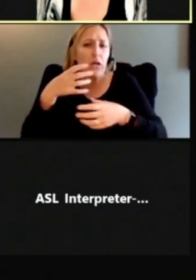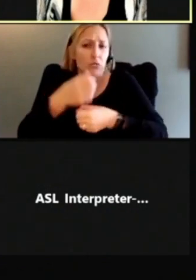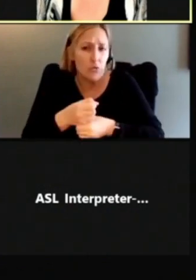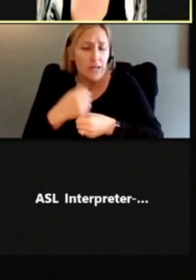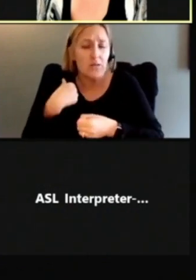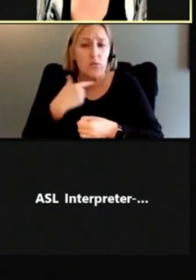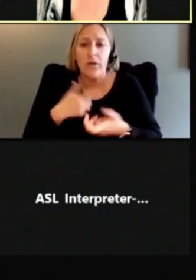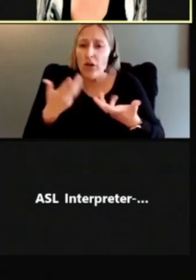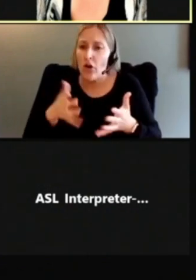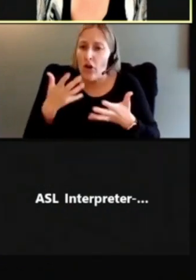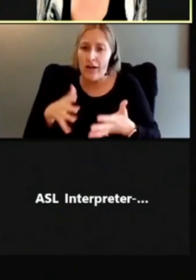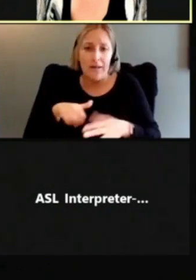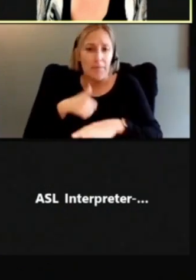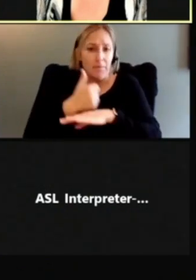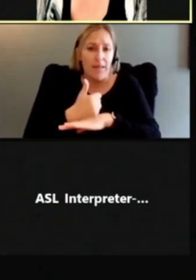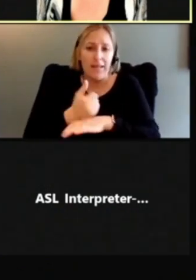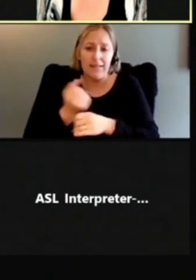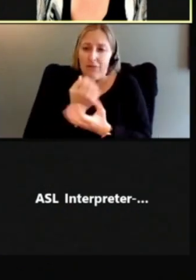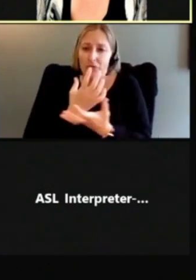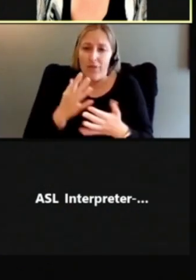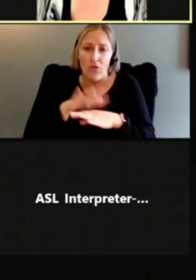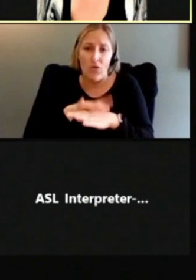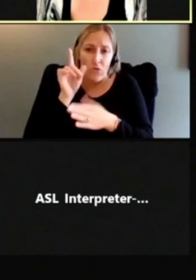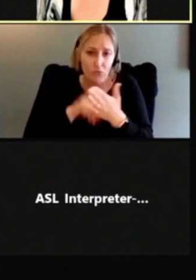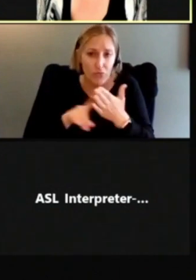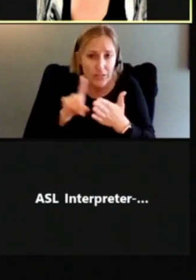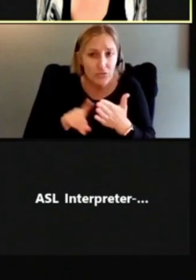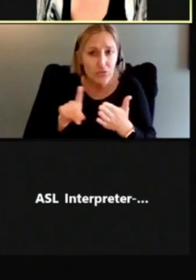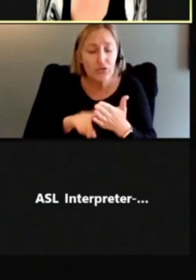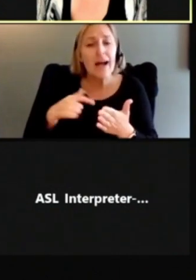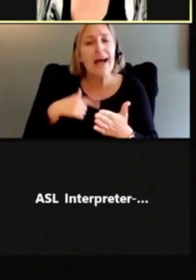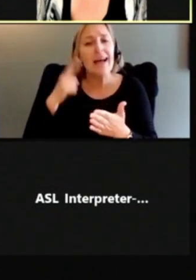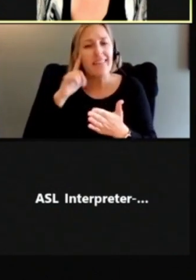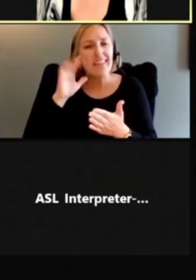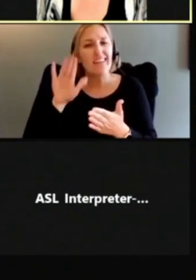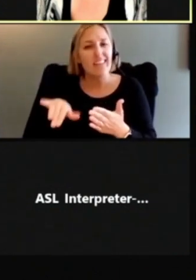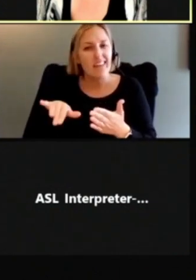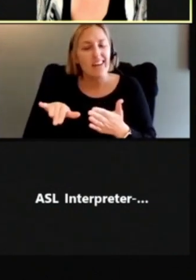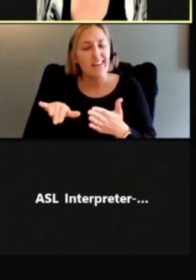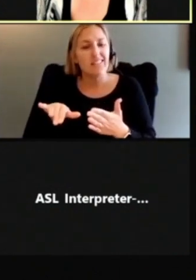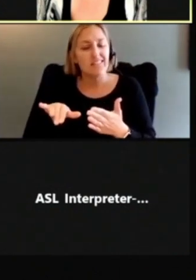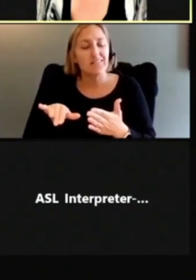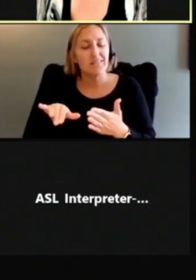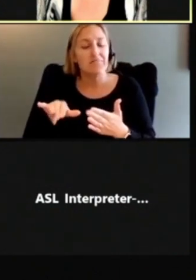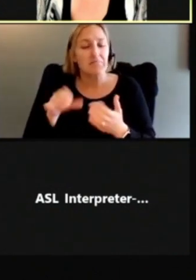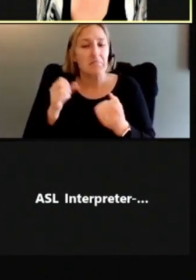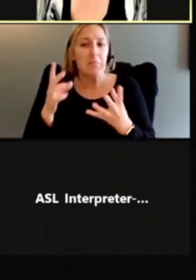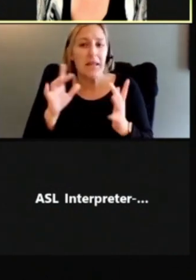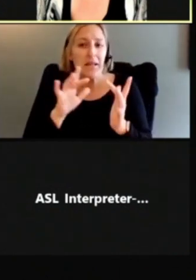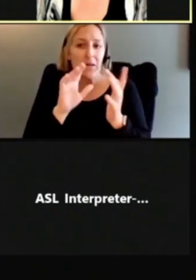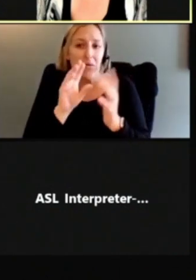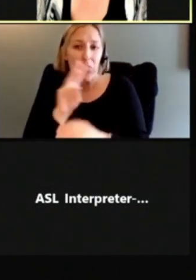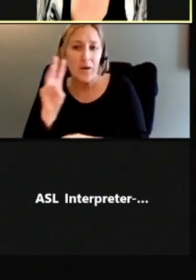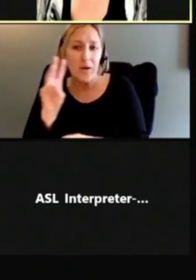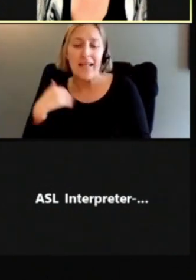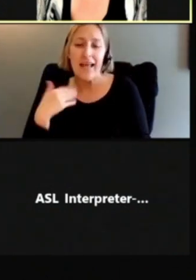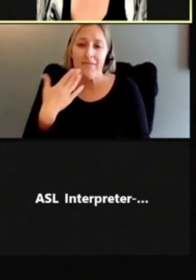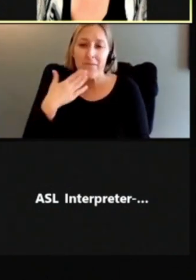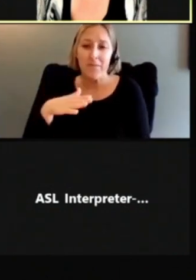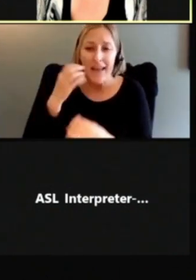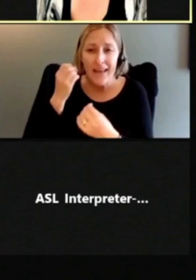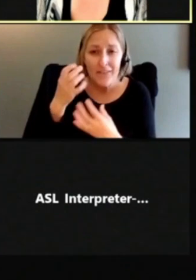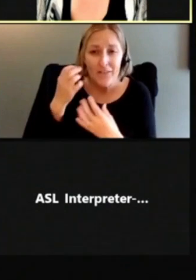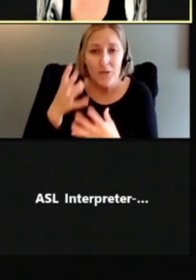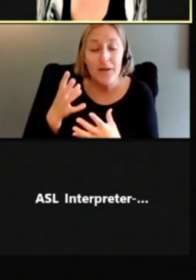research based. I think there's a lot of bad information out there, and I think one way, when